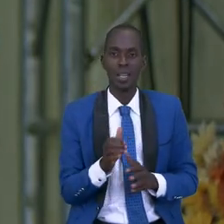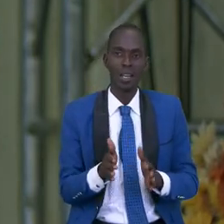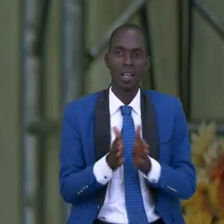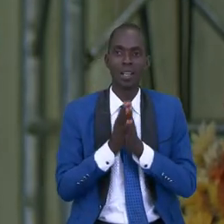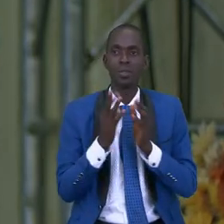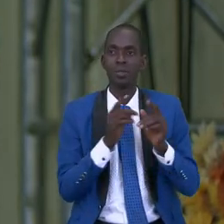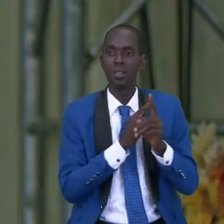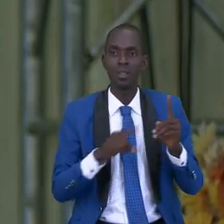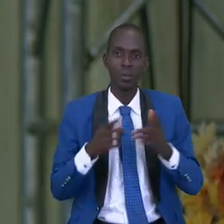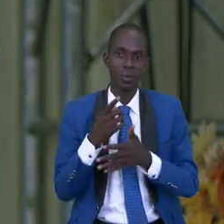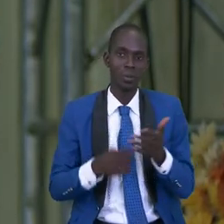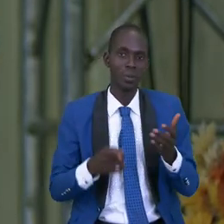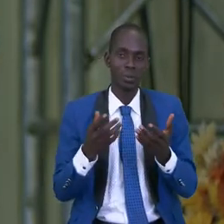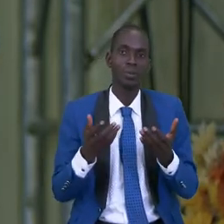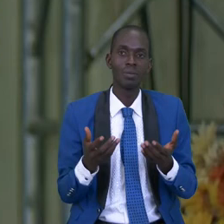by my extreme left,